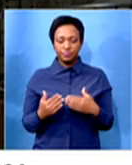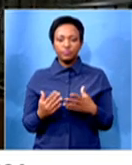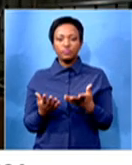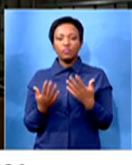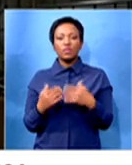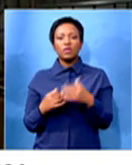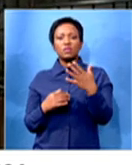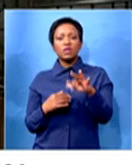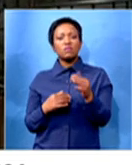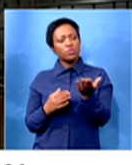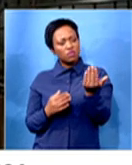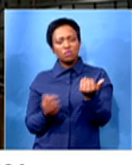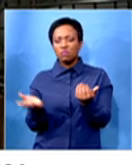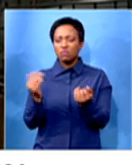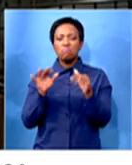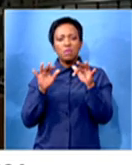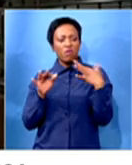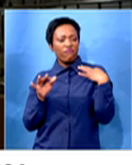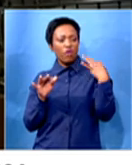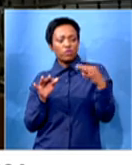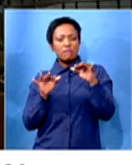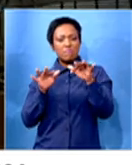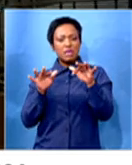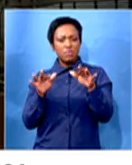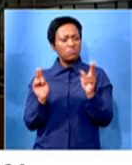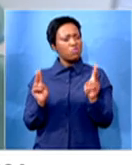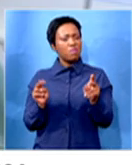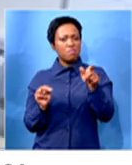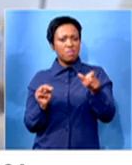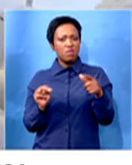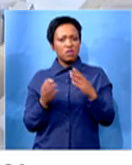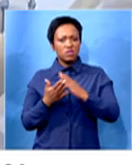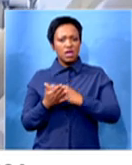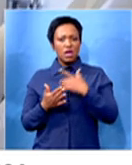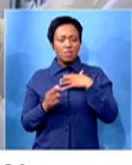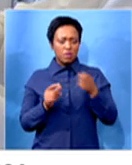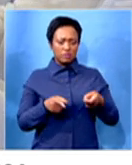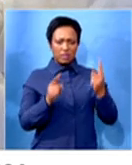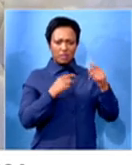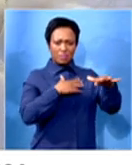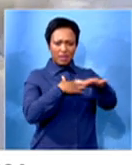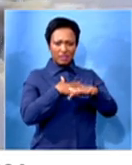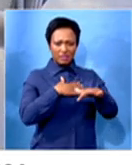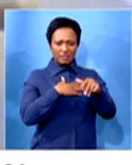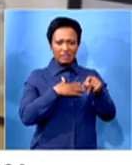on volunteers. They are ordinary South Africans who are in hotspot areas or places where